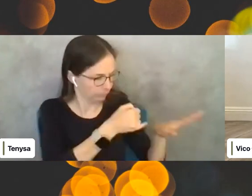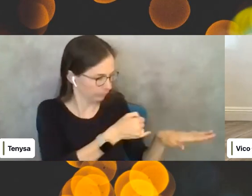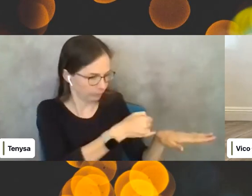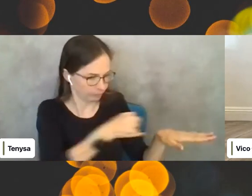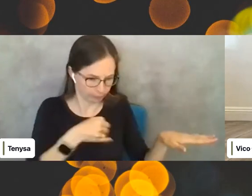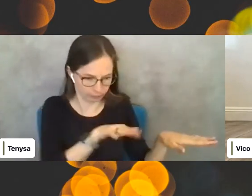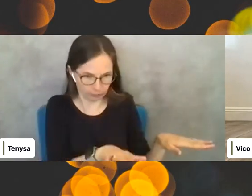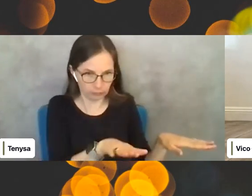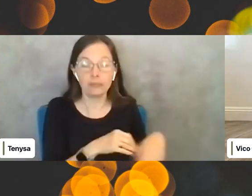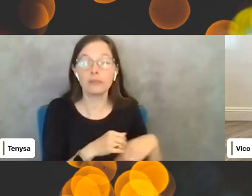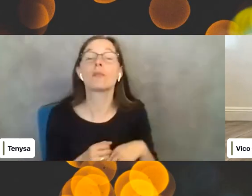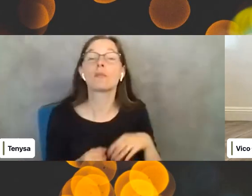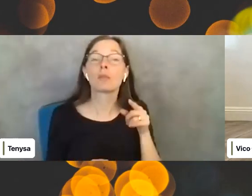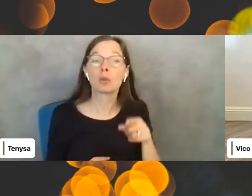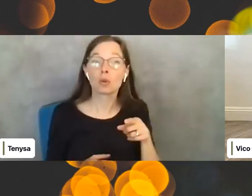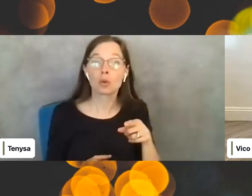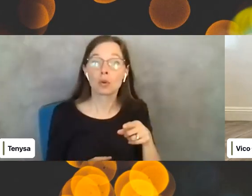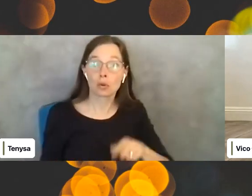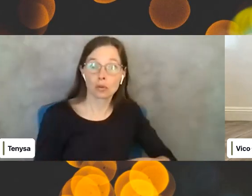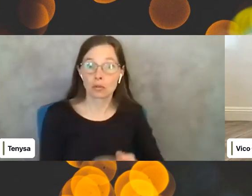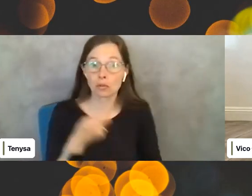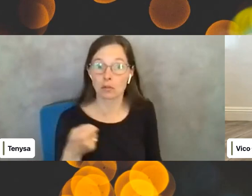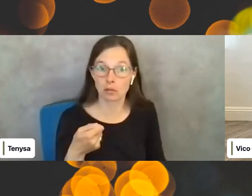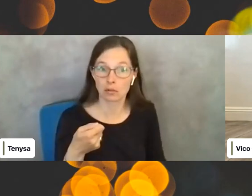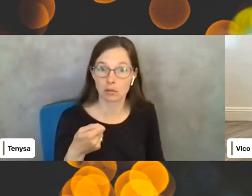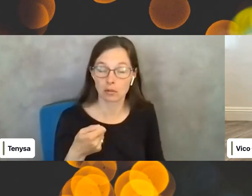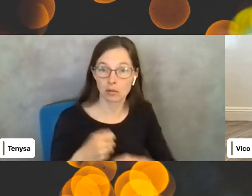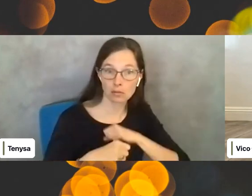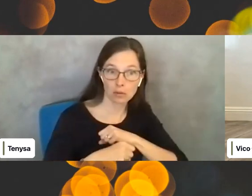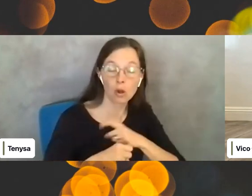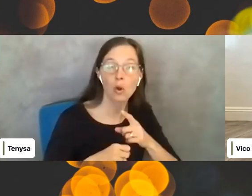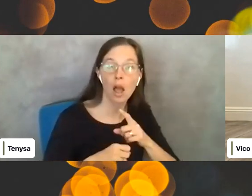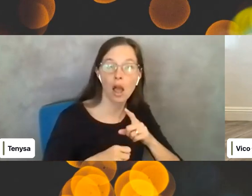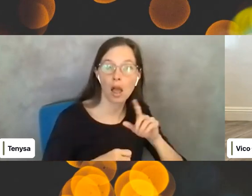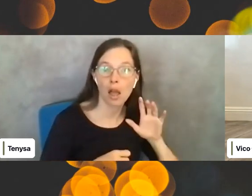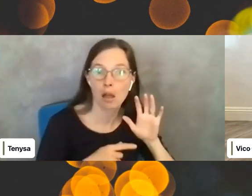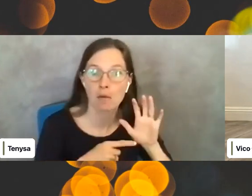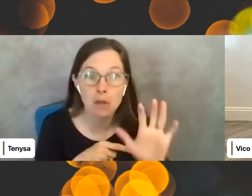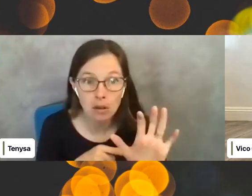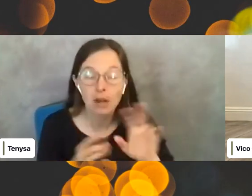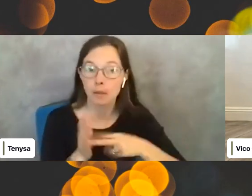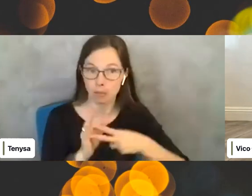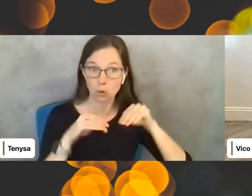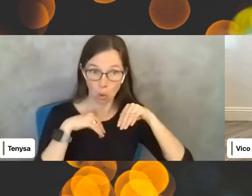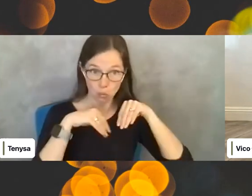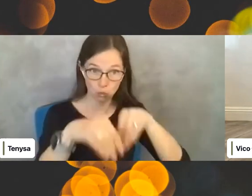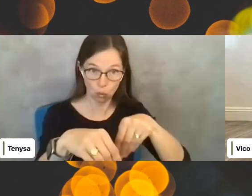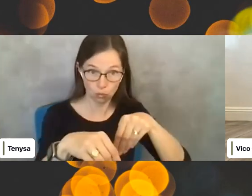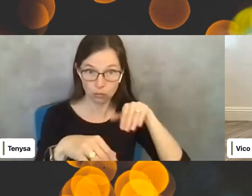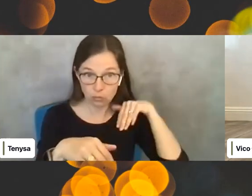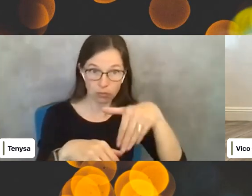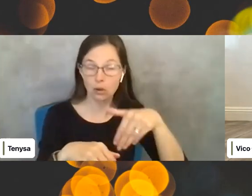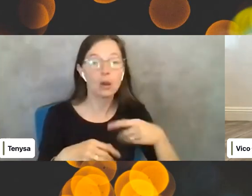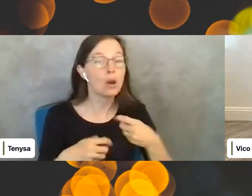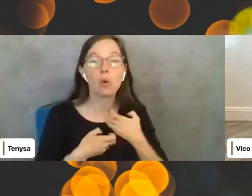you're on your on guard, when you are making an advance, meaning you're moving forwards, you don't want to start